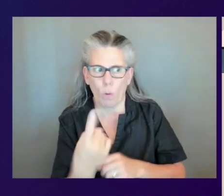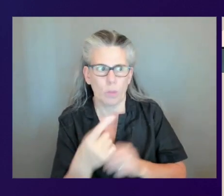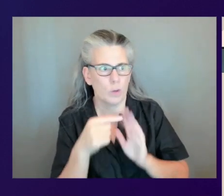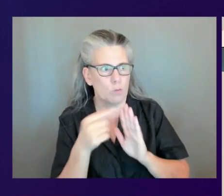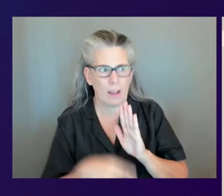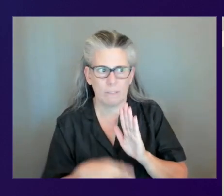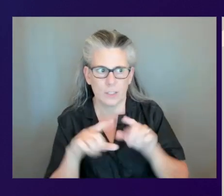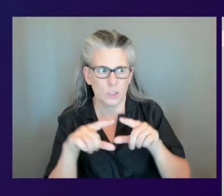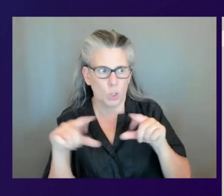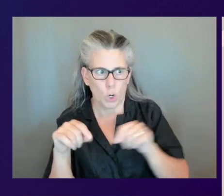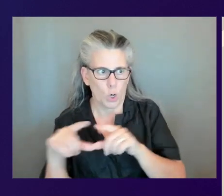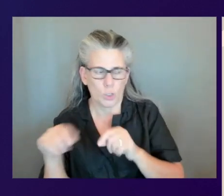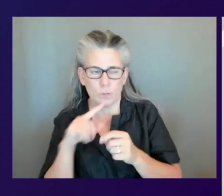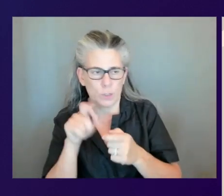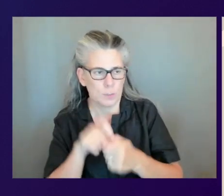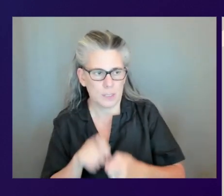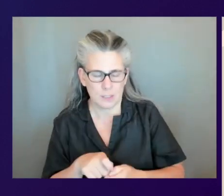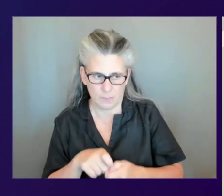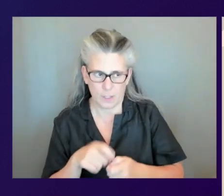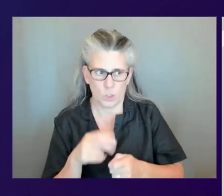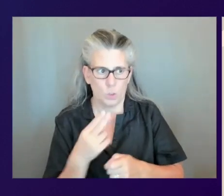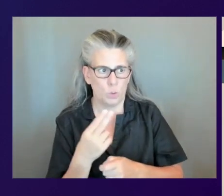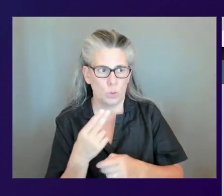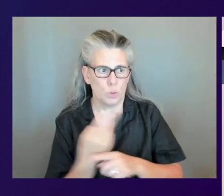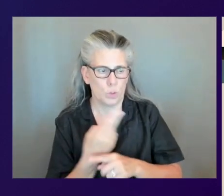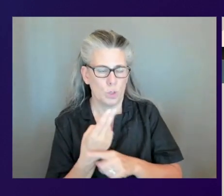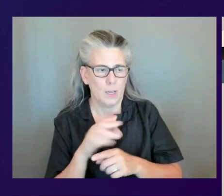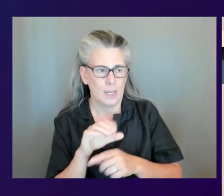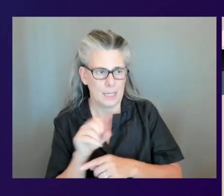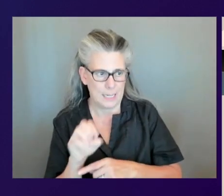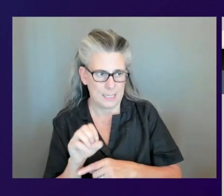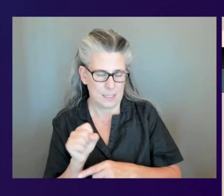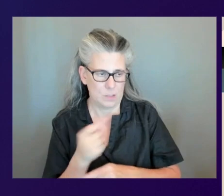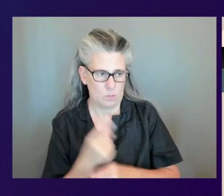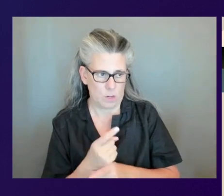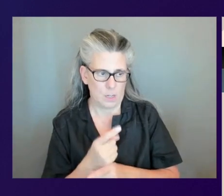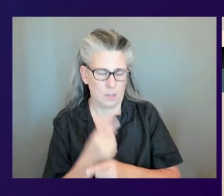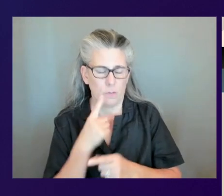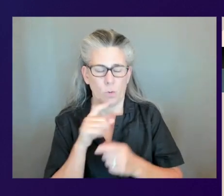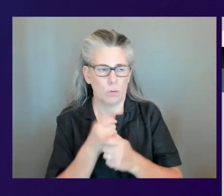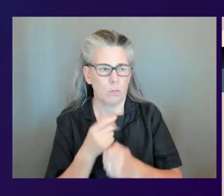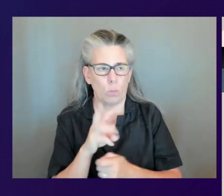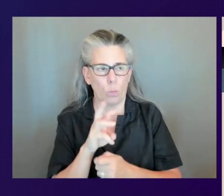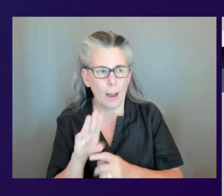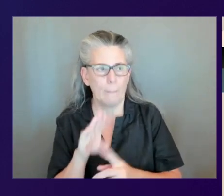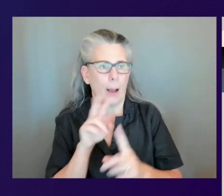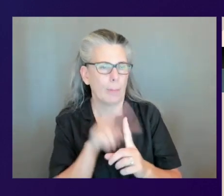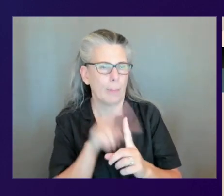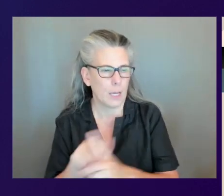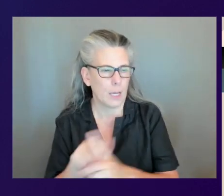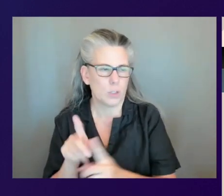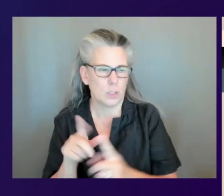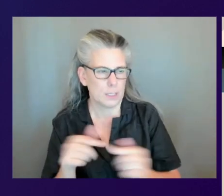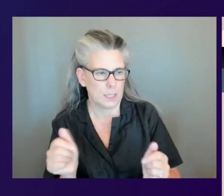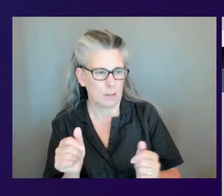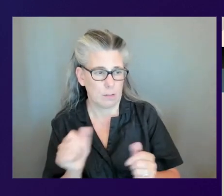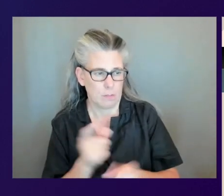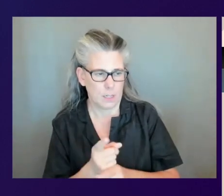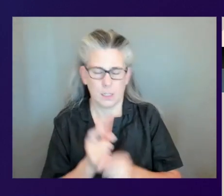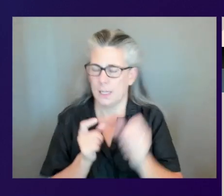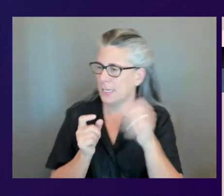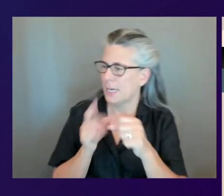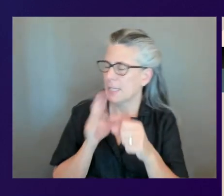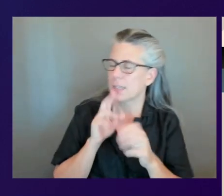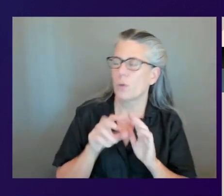specific use cases, or maybe a pool for just web applications, et cetera, et cetera. Exactly. Yeah. And actually, I'm gonna hop over